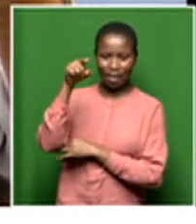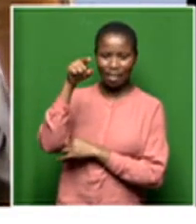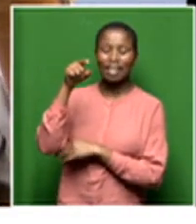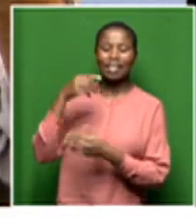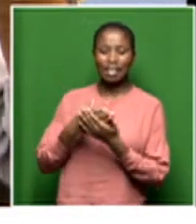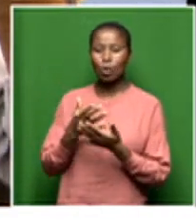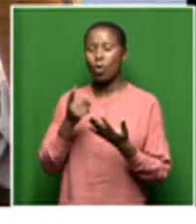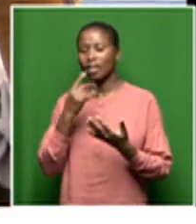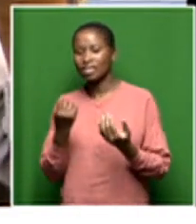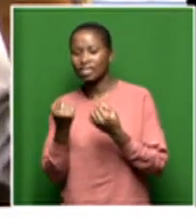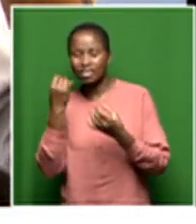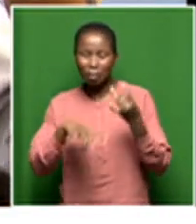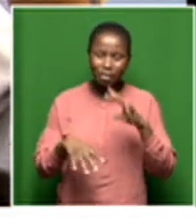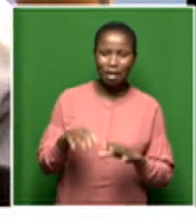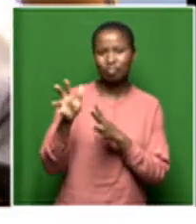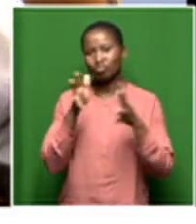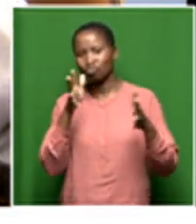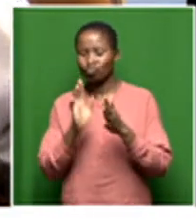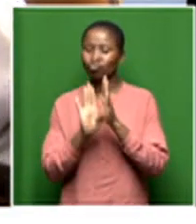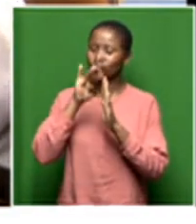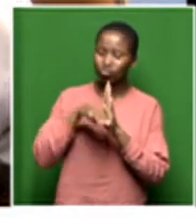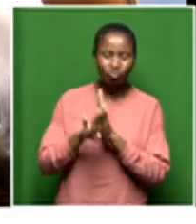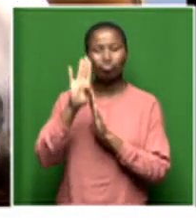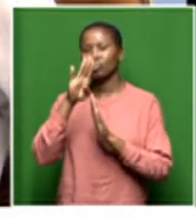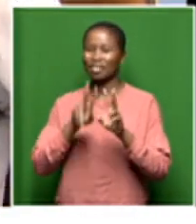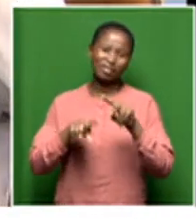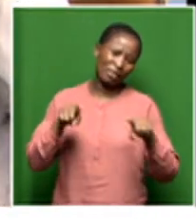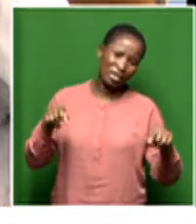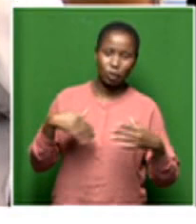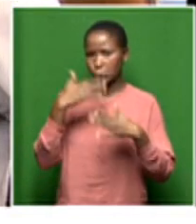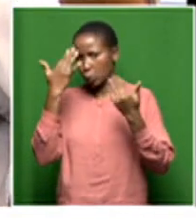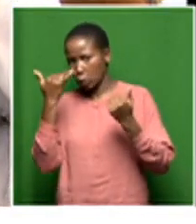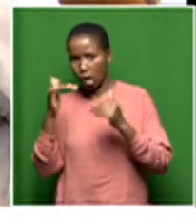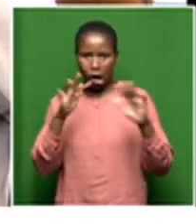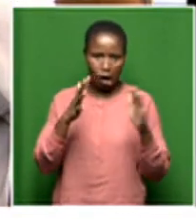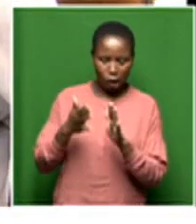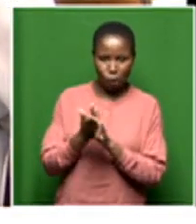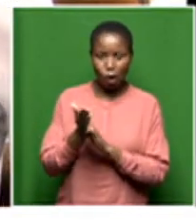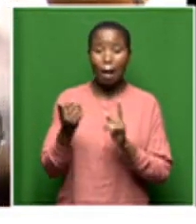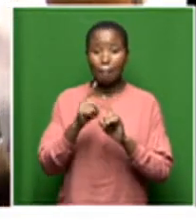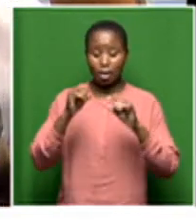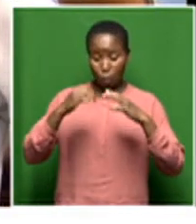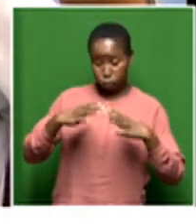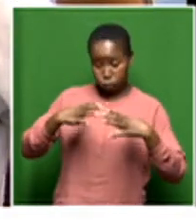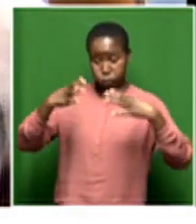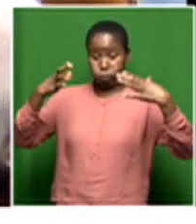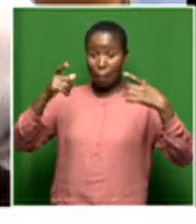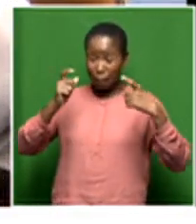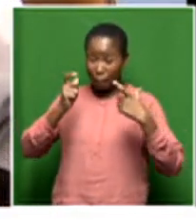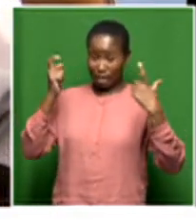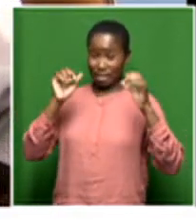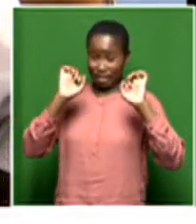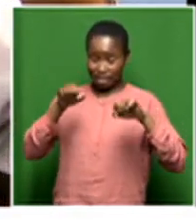different temperatures. Some of it's rising, some of it's falling. You don't know which way it's going. And a balloon, although it's huge, is just